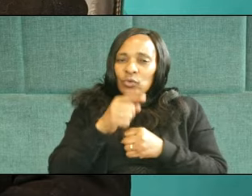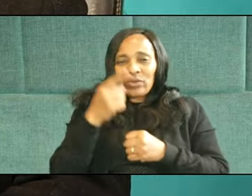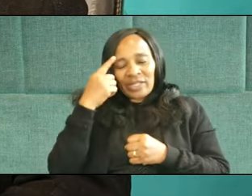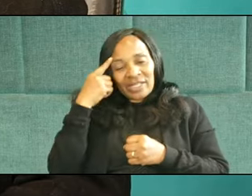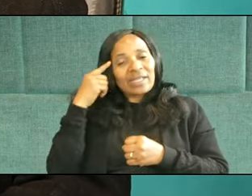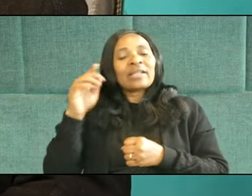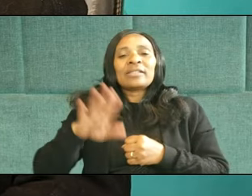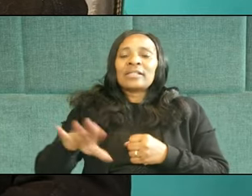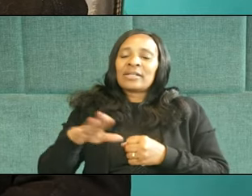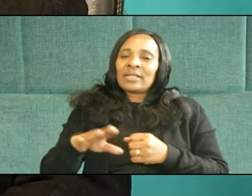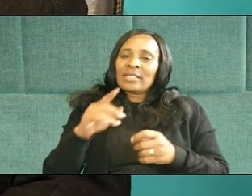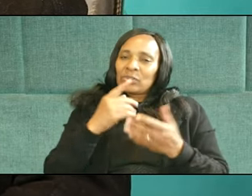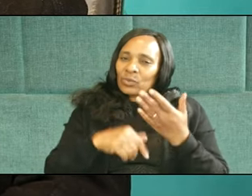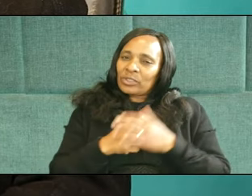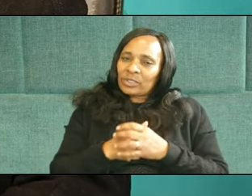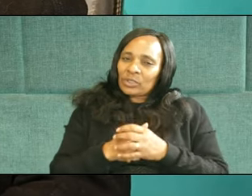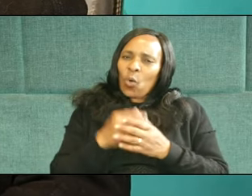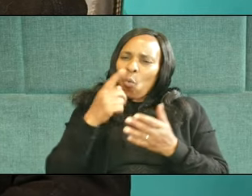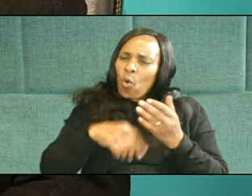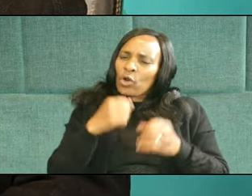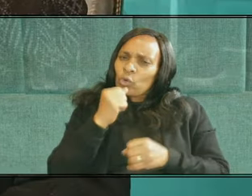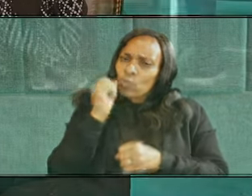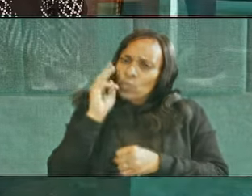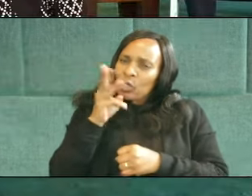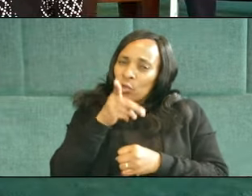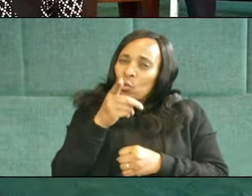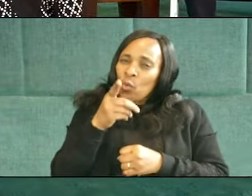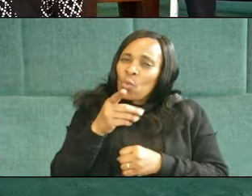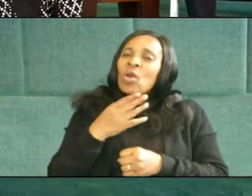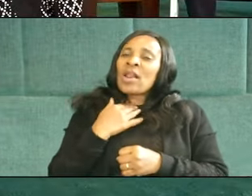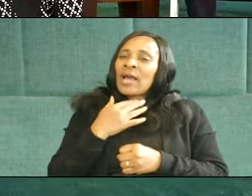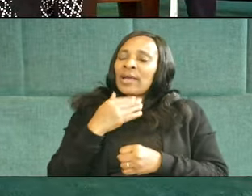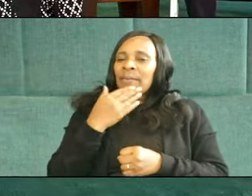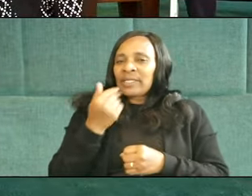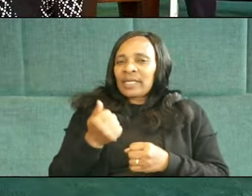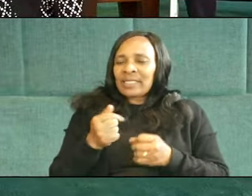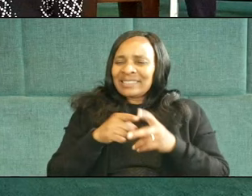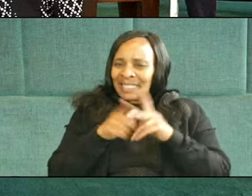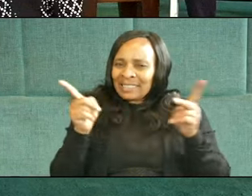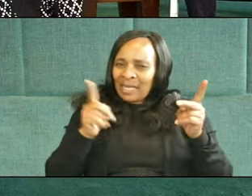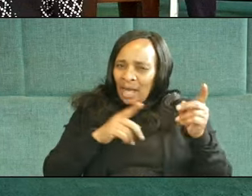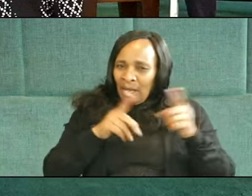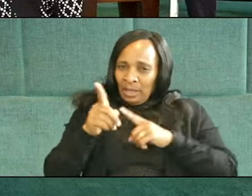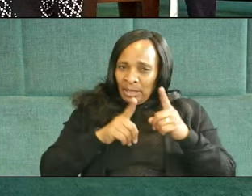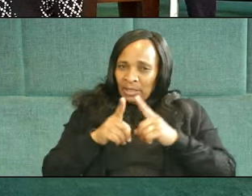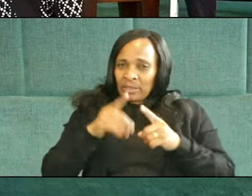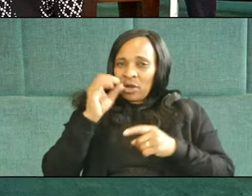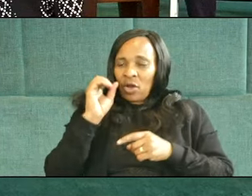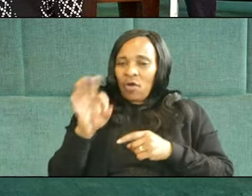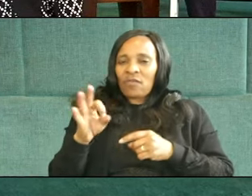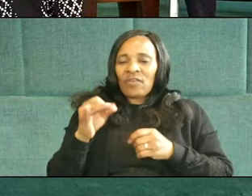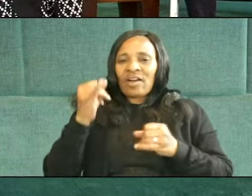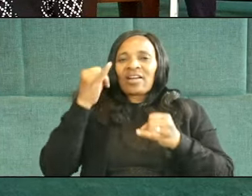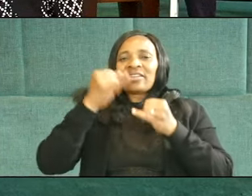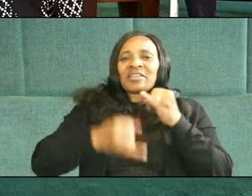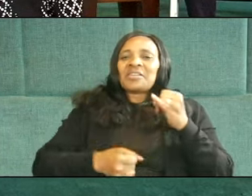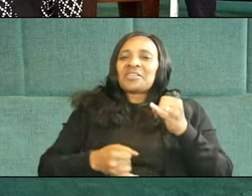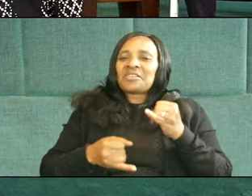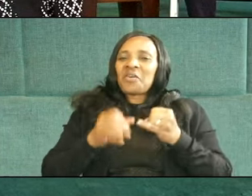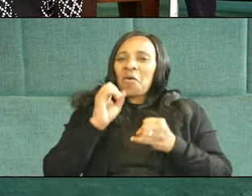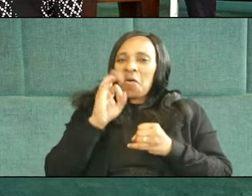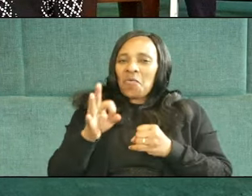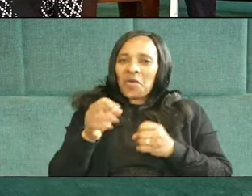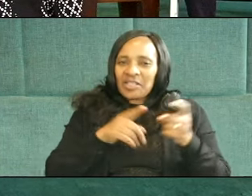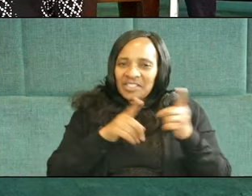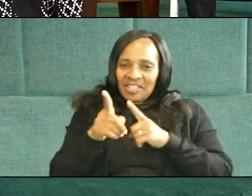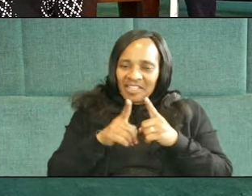is asking, what would you like better, beginning of a journey or an end of a journey?